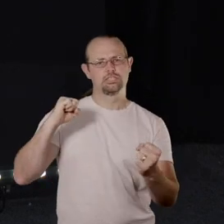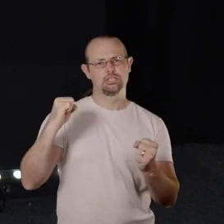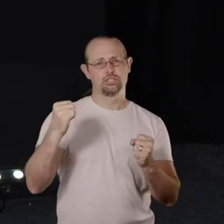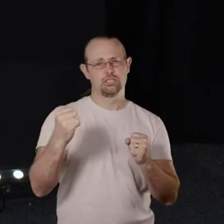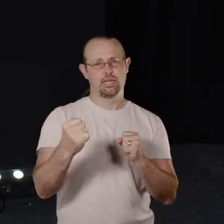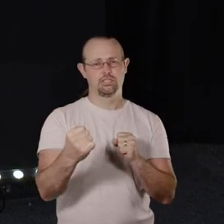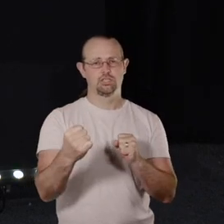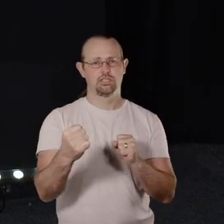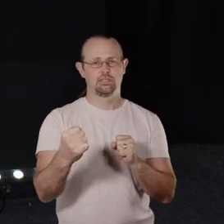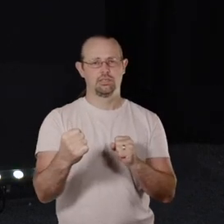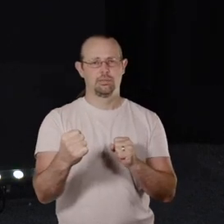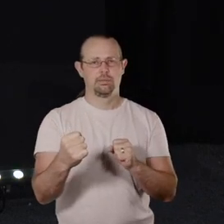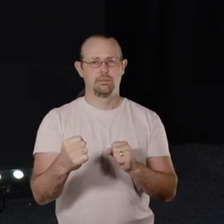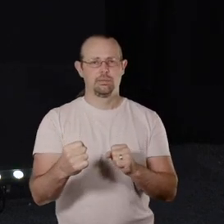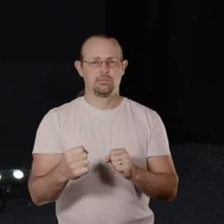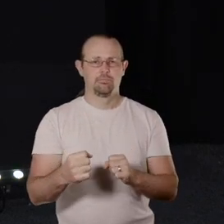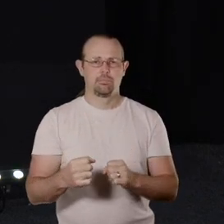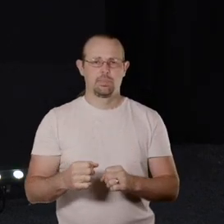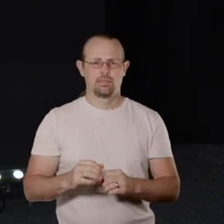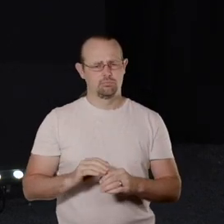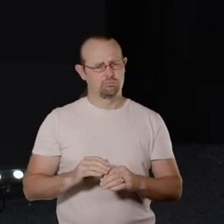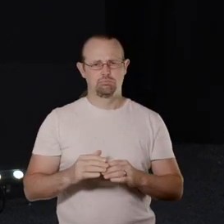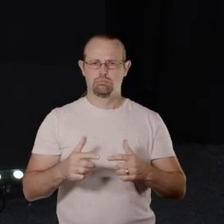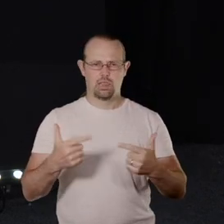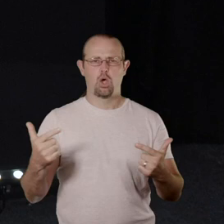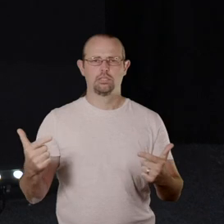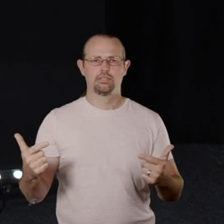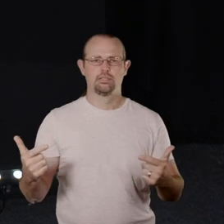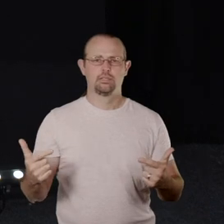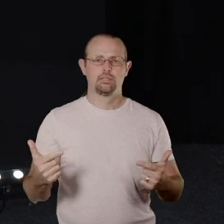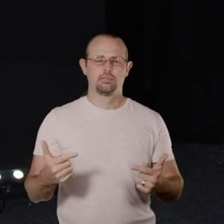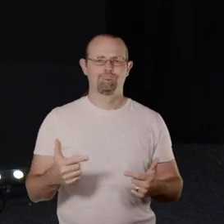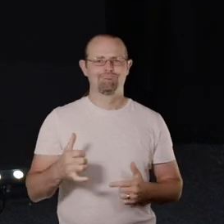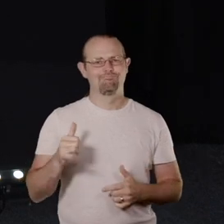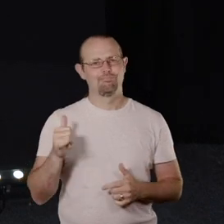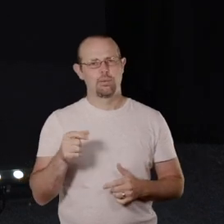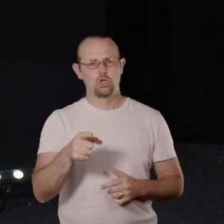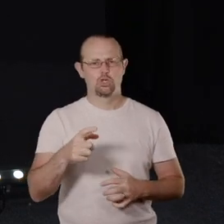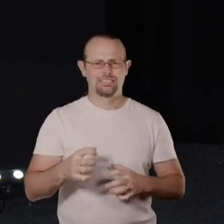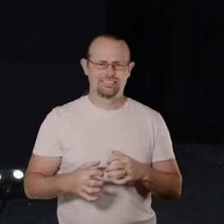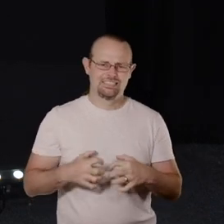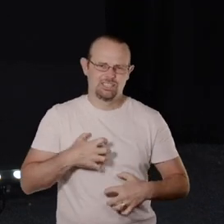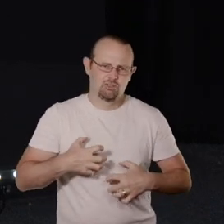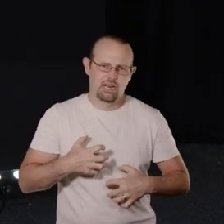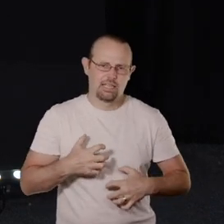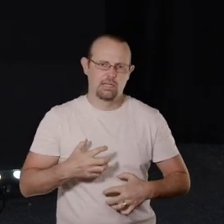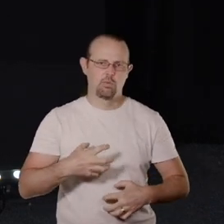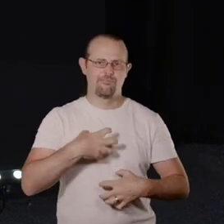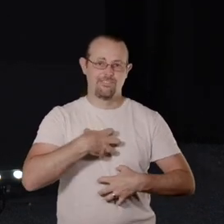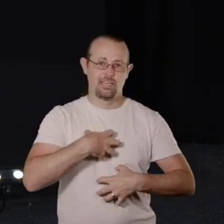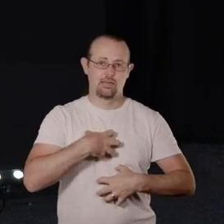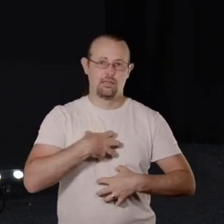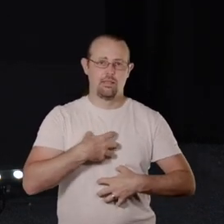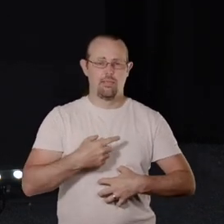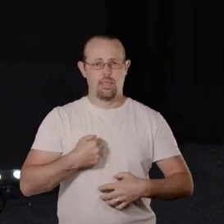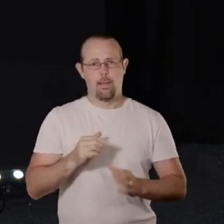the world has changed absolutely beyond recognition. And you may be struggling with fear right now. And I'm praying today that this word will